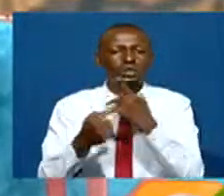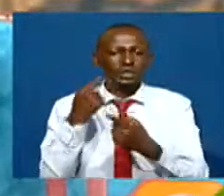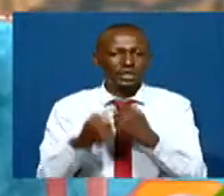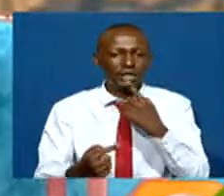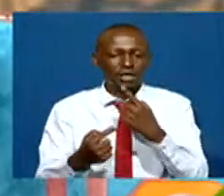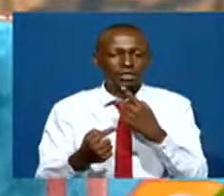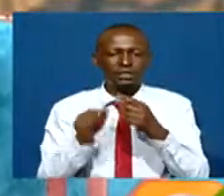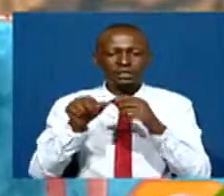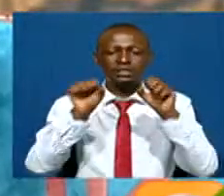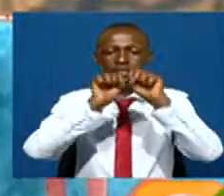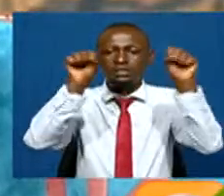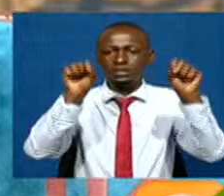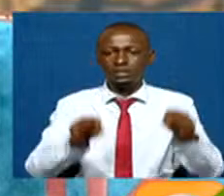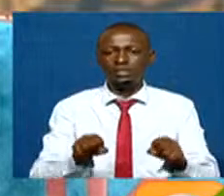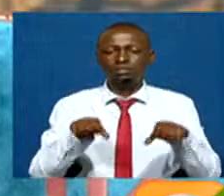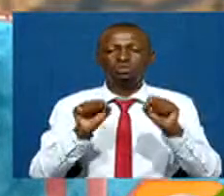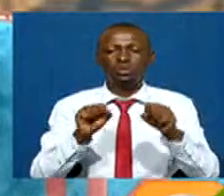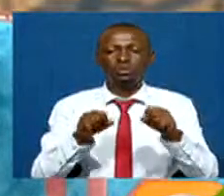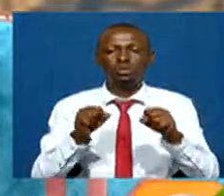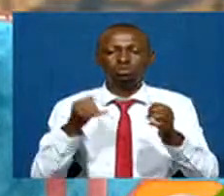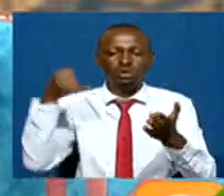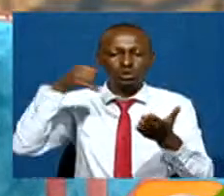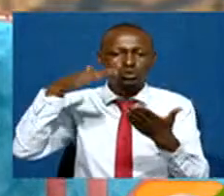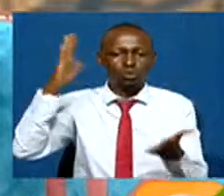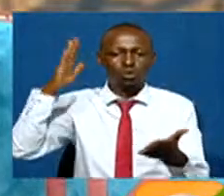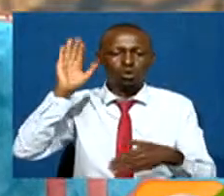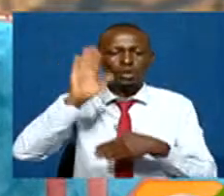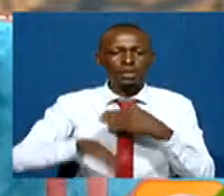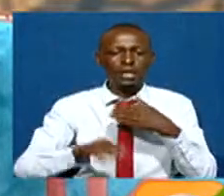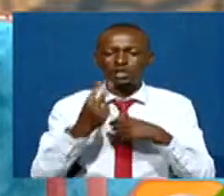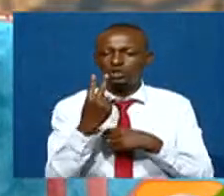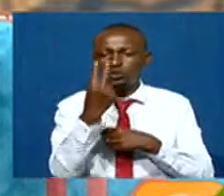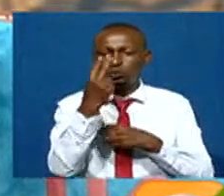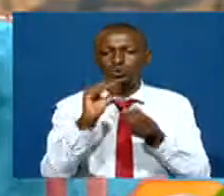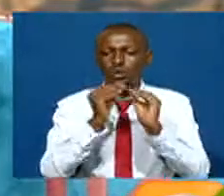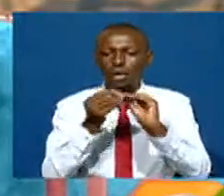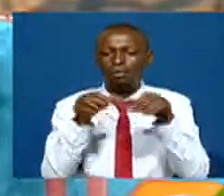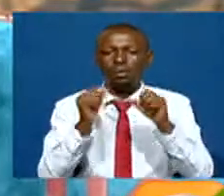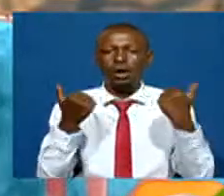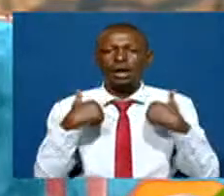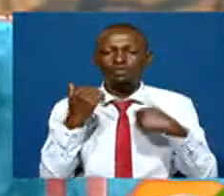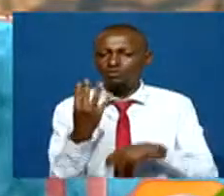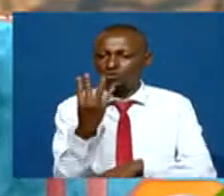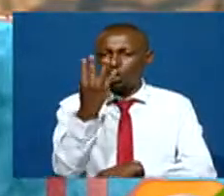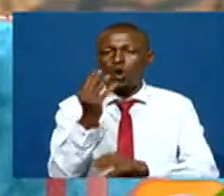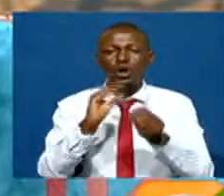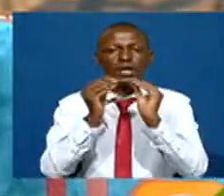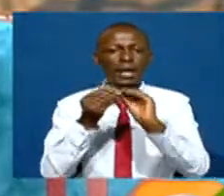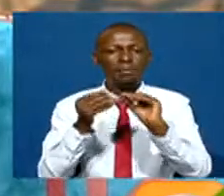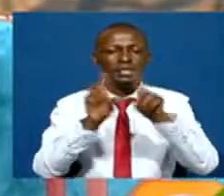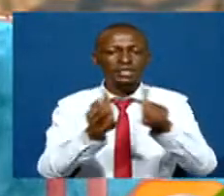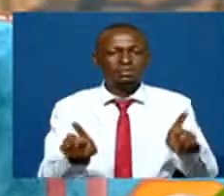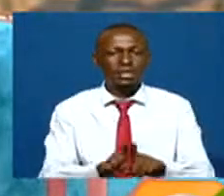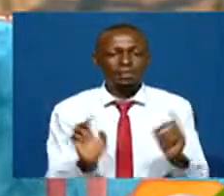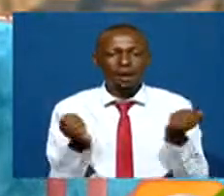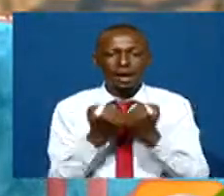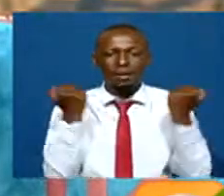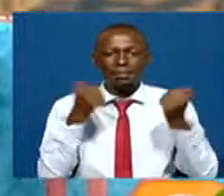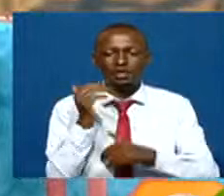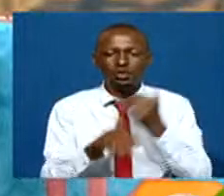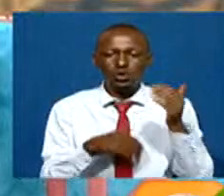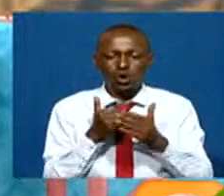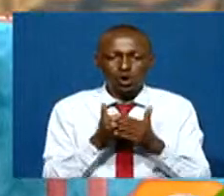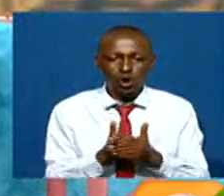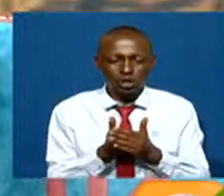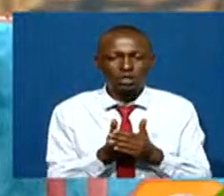had to be expanded so that instead of storing the year in two digits, it would store in four. Now, we have a similar thing happening to all the